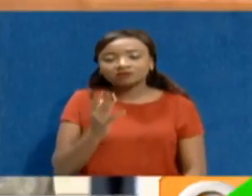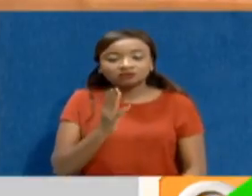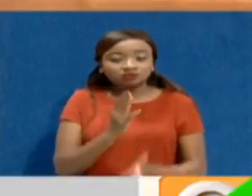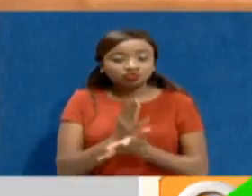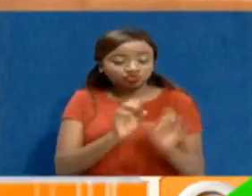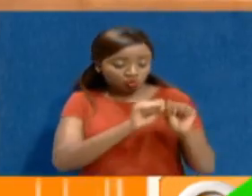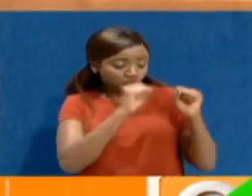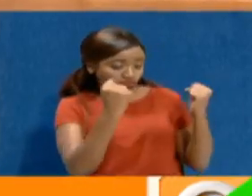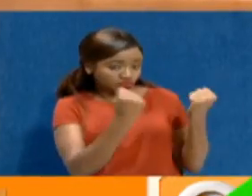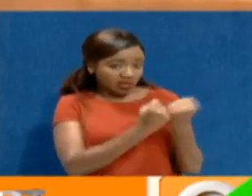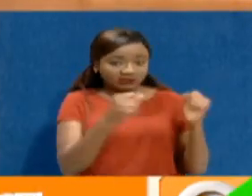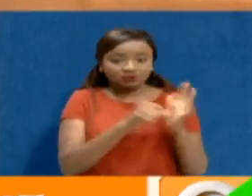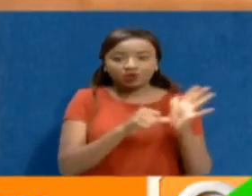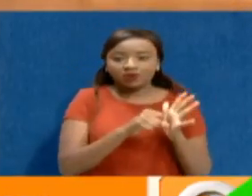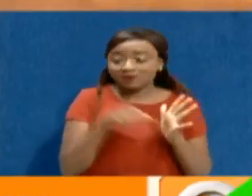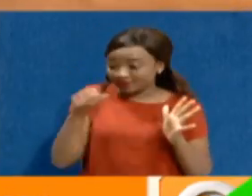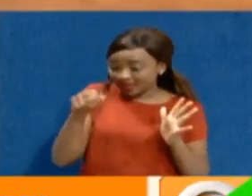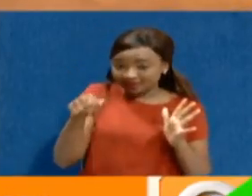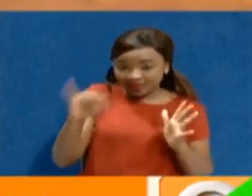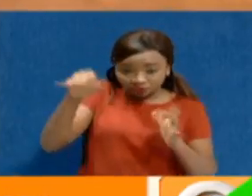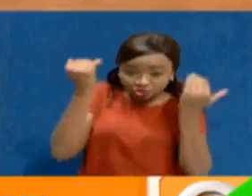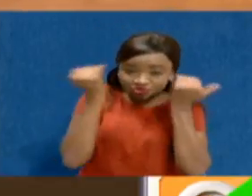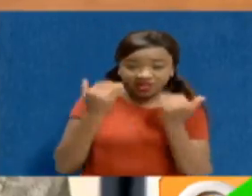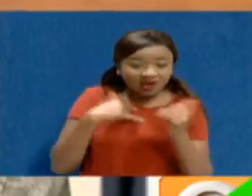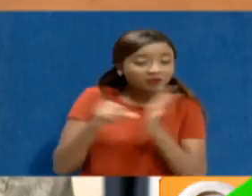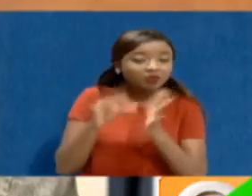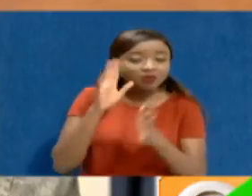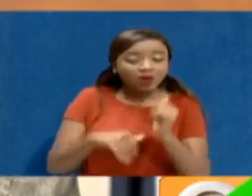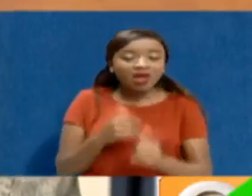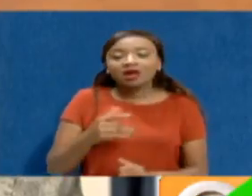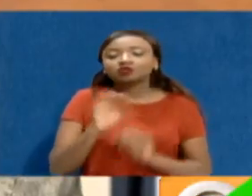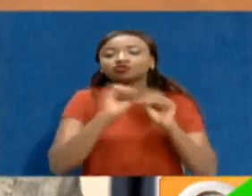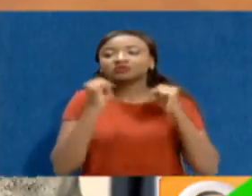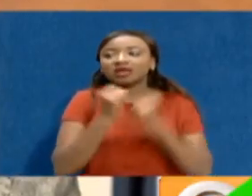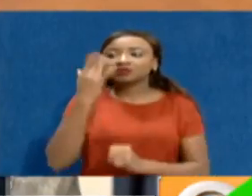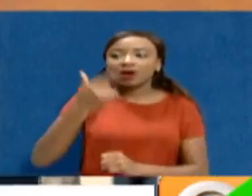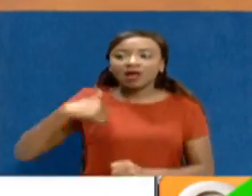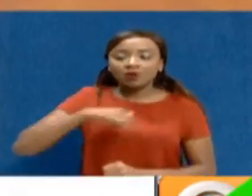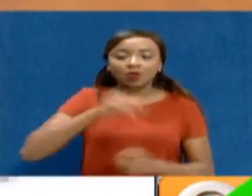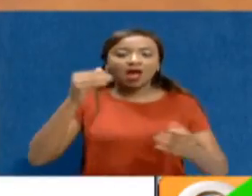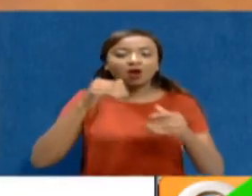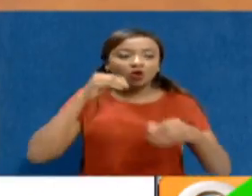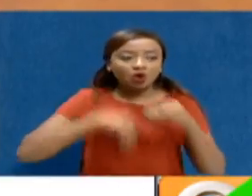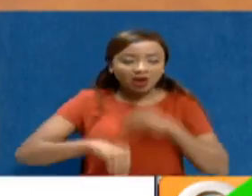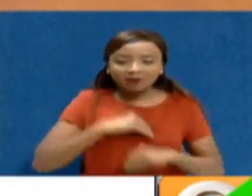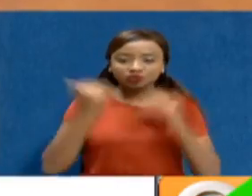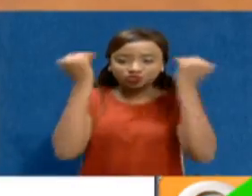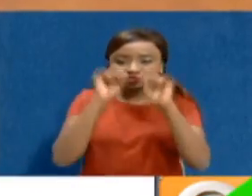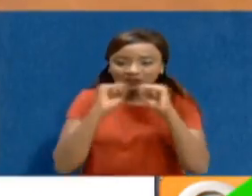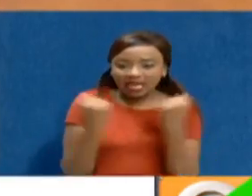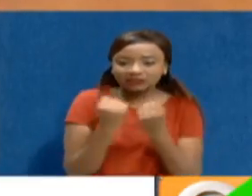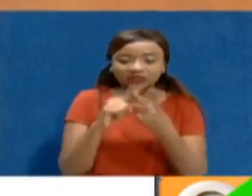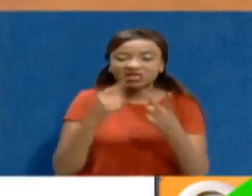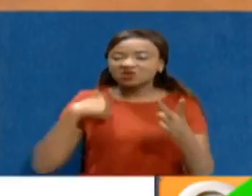a societal problem. It's society that has a problem. We are a corrupt society, we are a thieving society, we are a